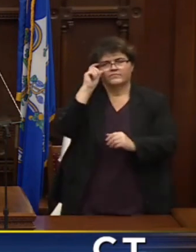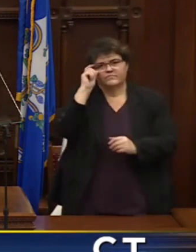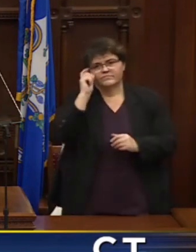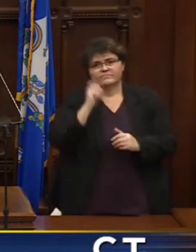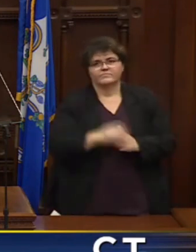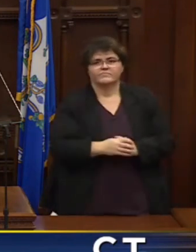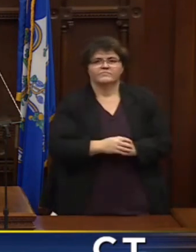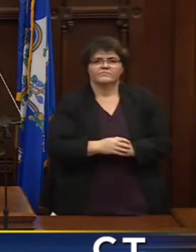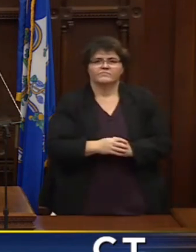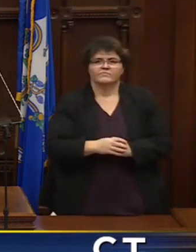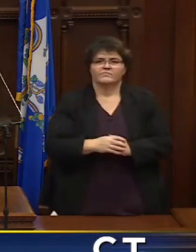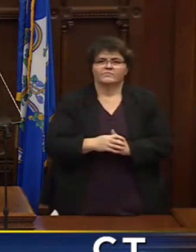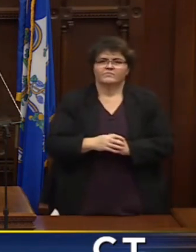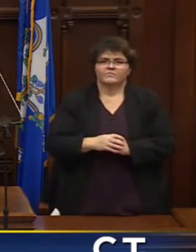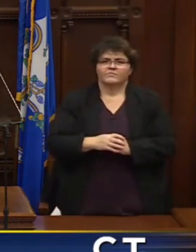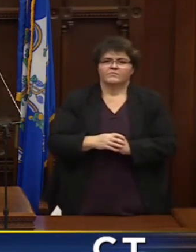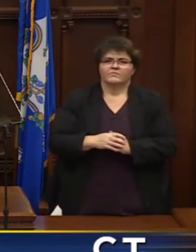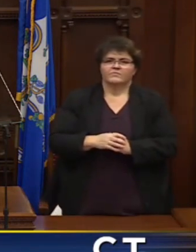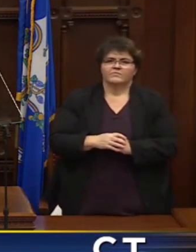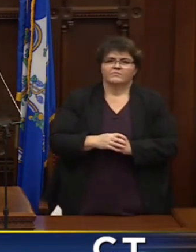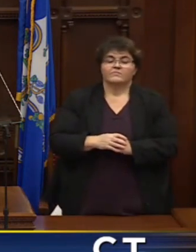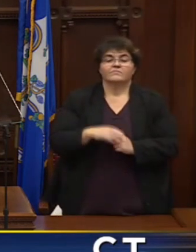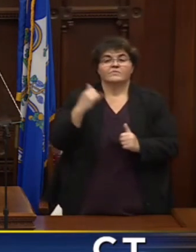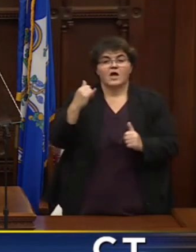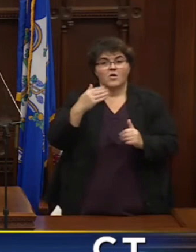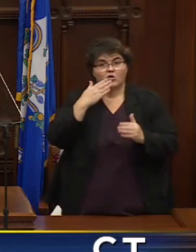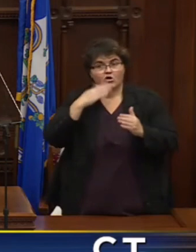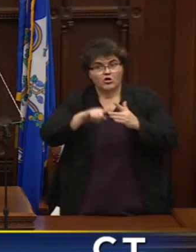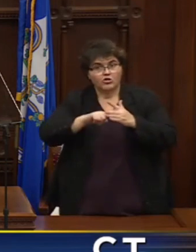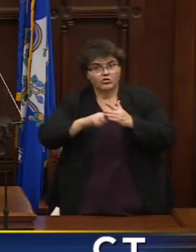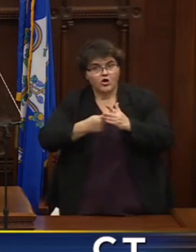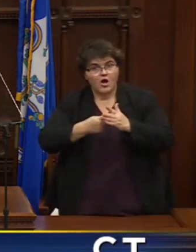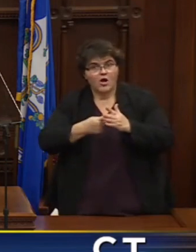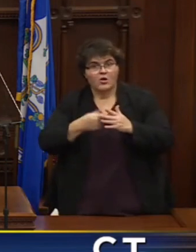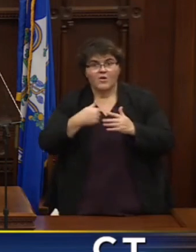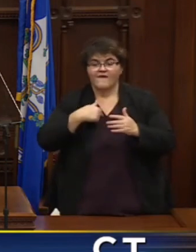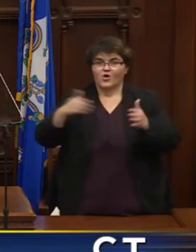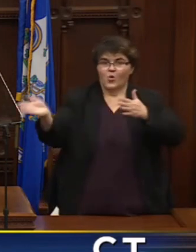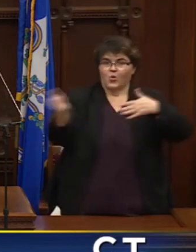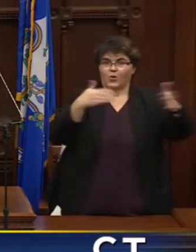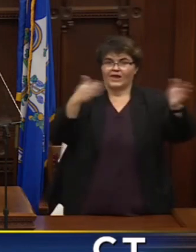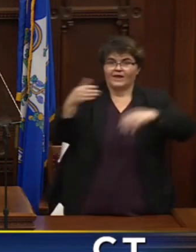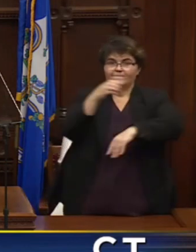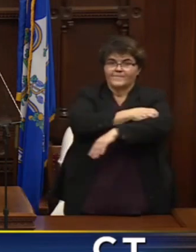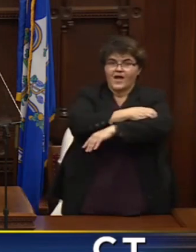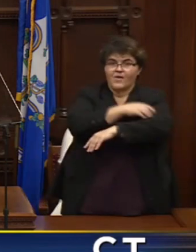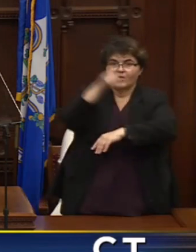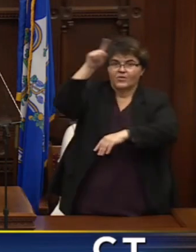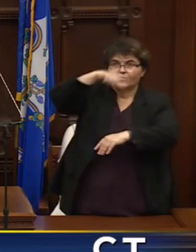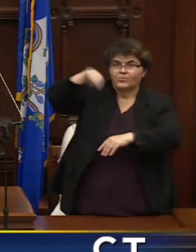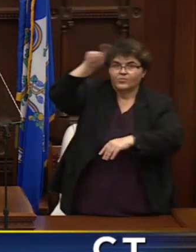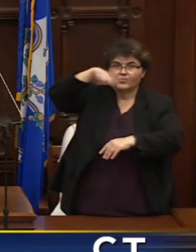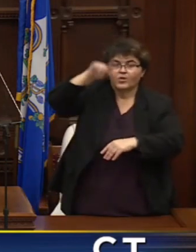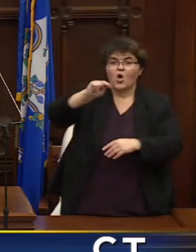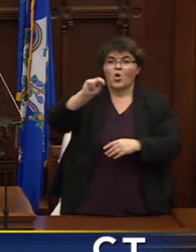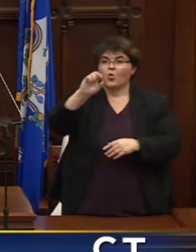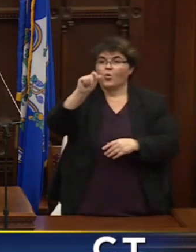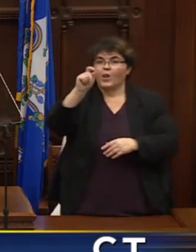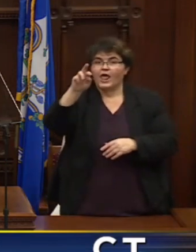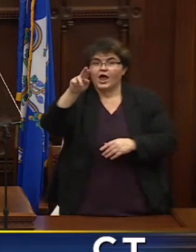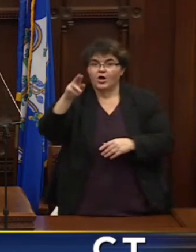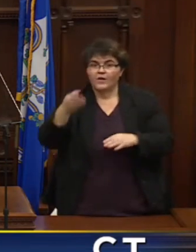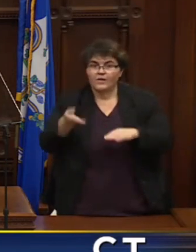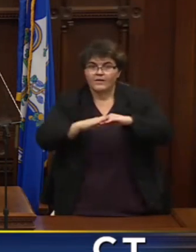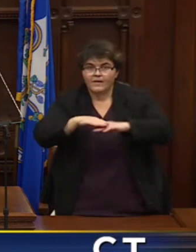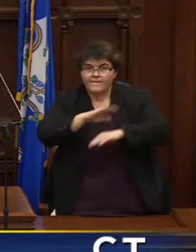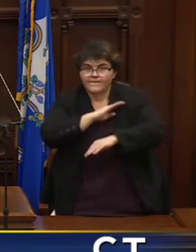We've made a good start, thanks to you, by expanding our wind power, extending our nuclear power, pushing hard to get access to Quebec hydro, and